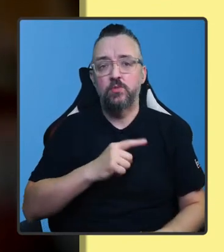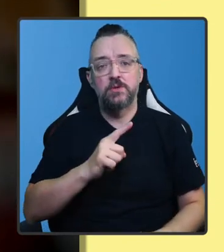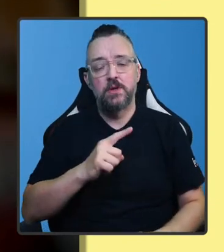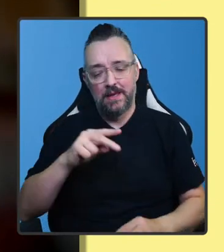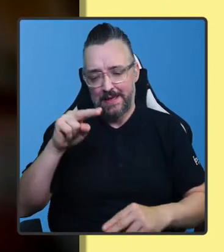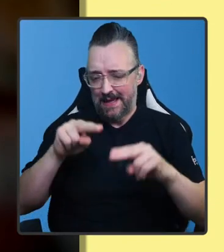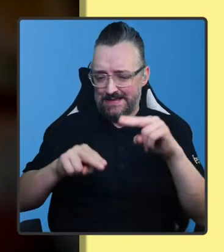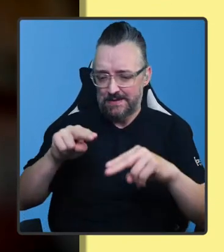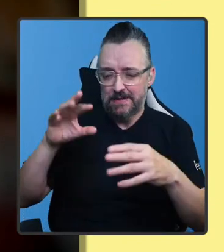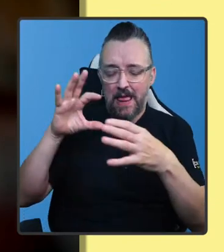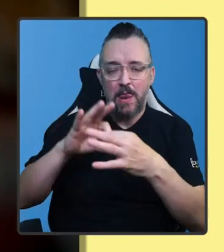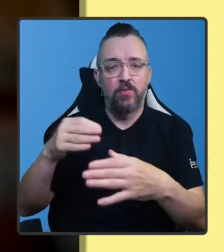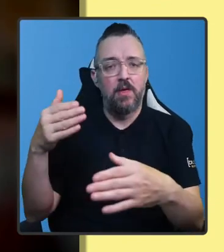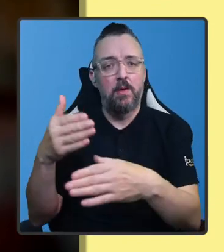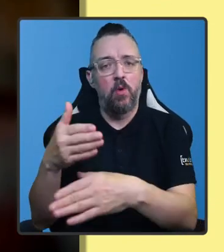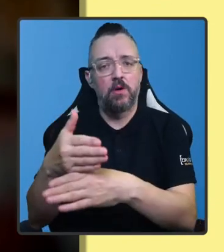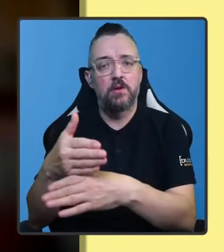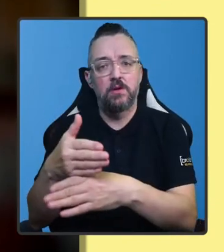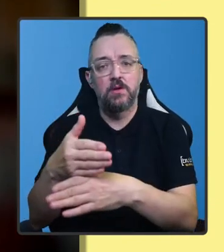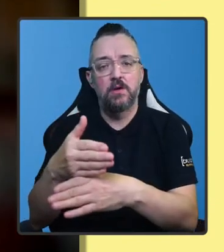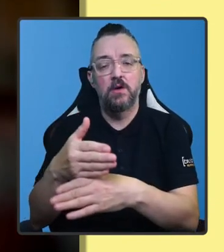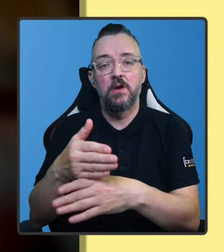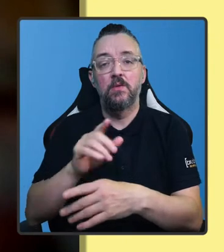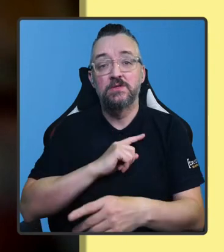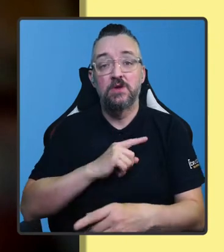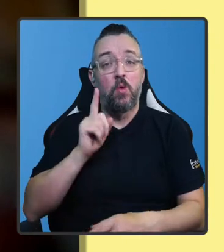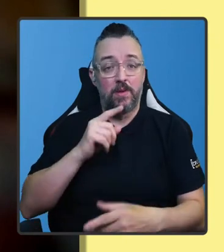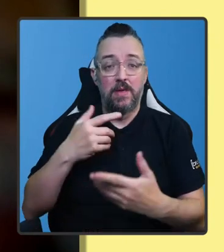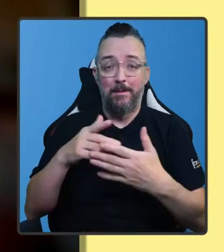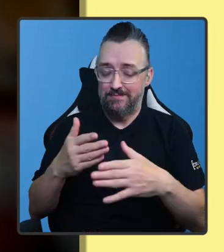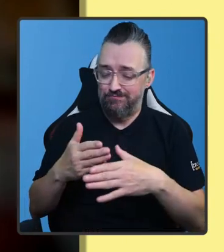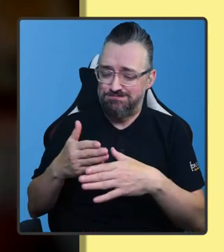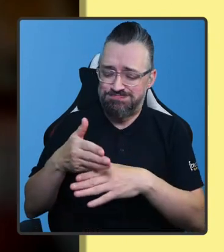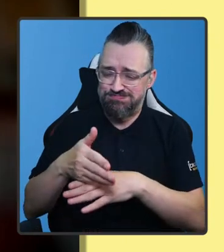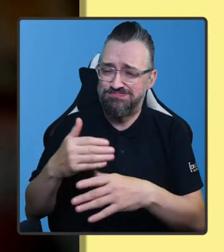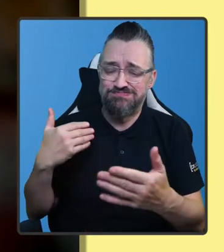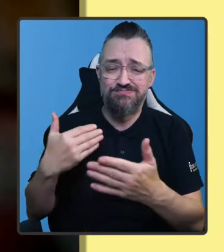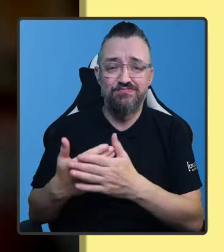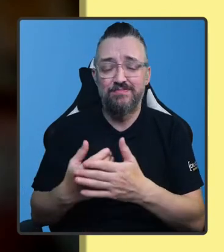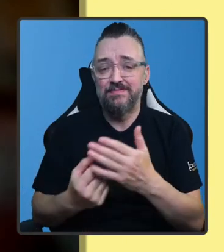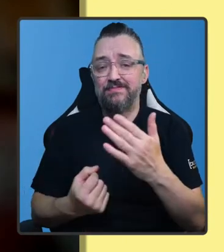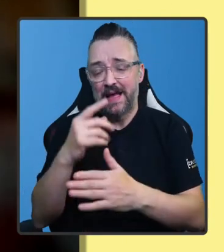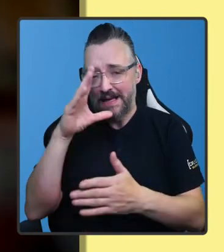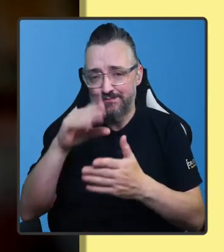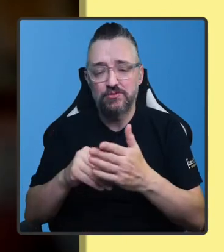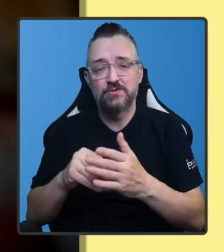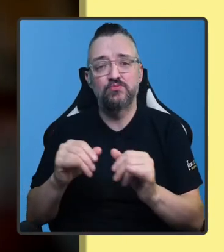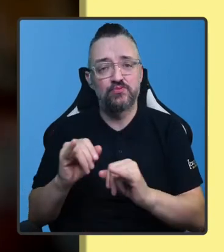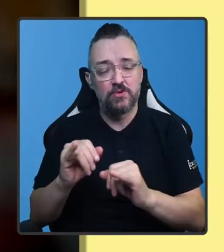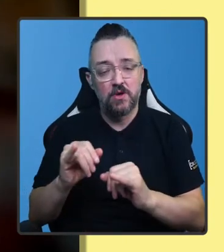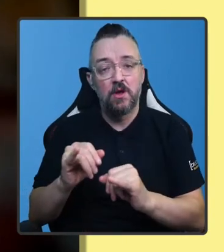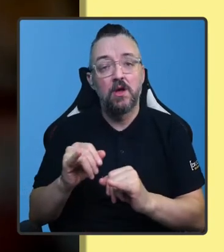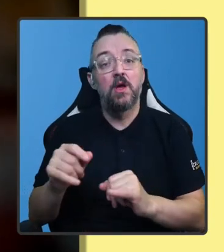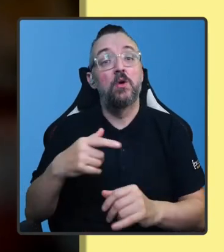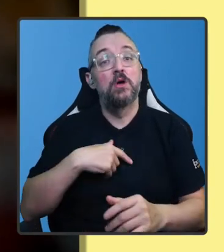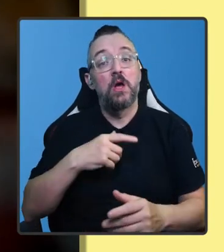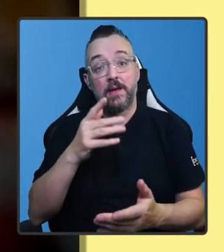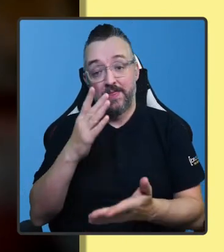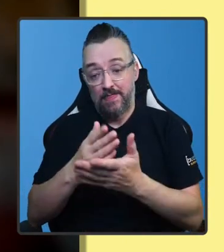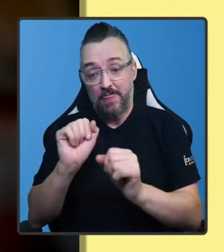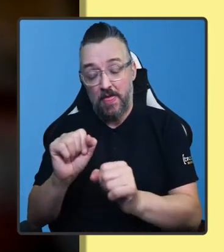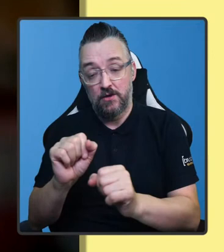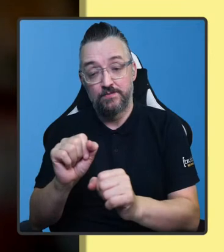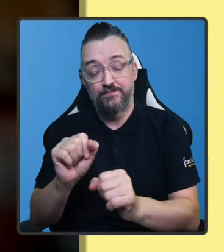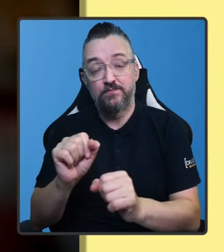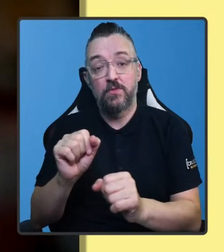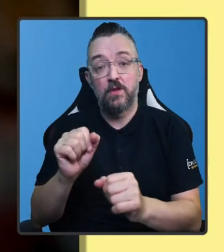and the wider establishment, which women have had to endure. Only by assessing the true value of women's unpaid domestic